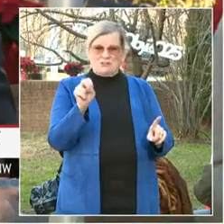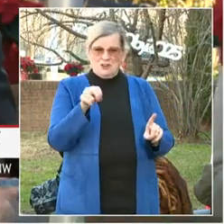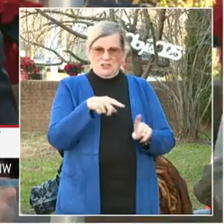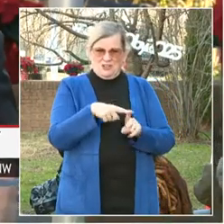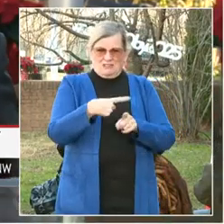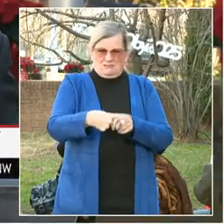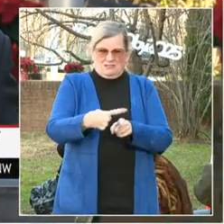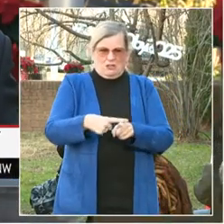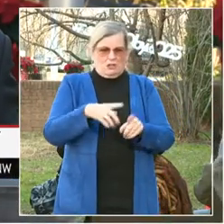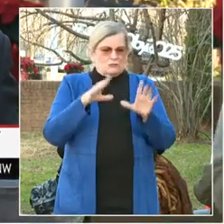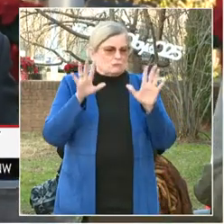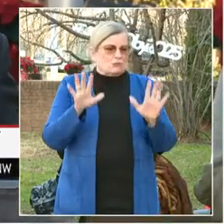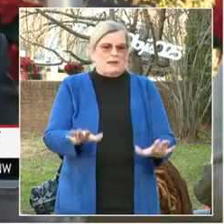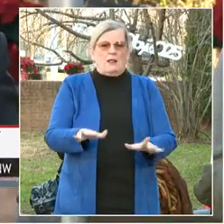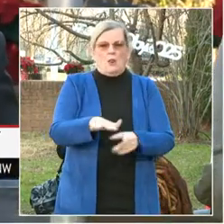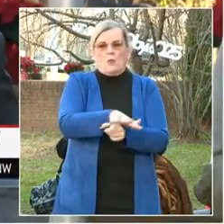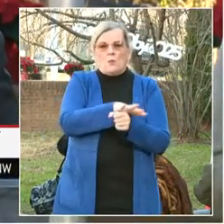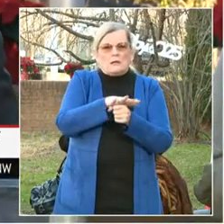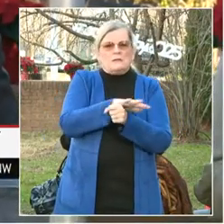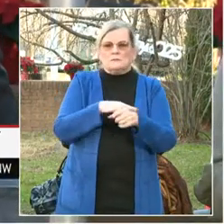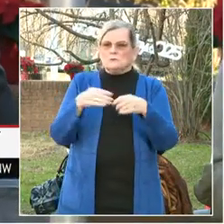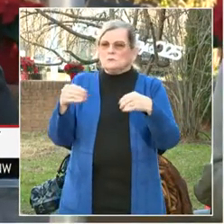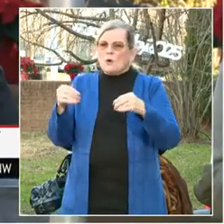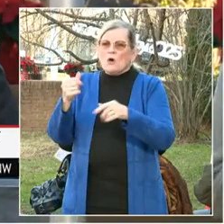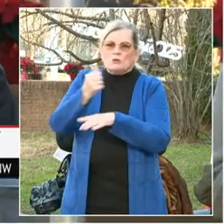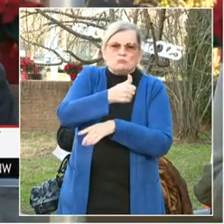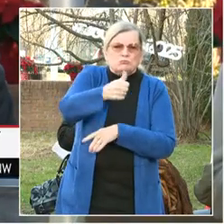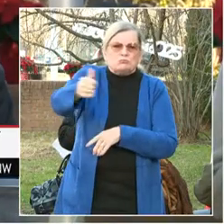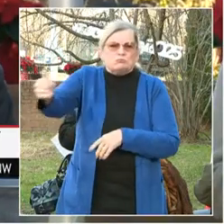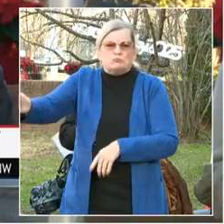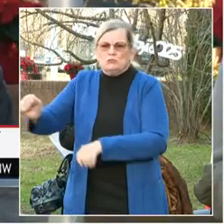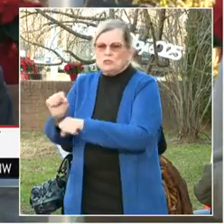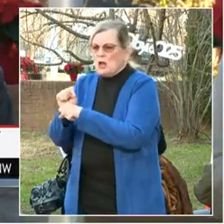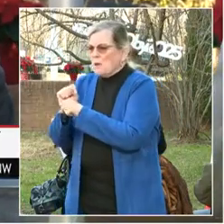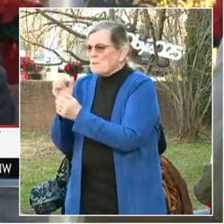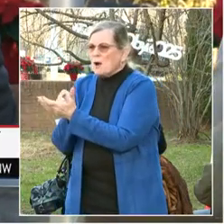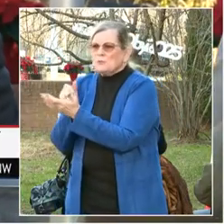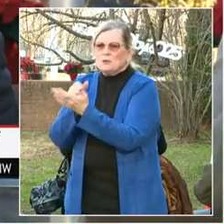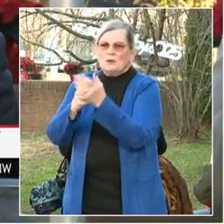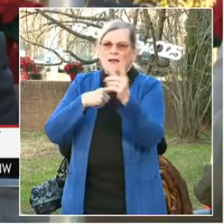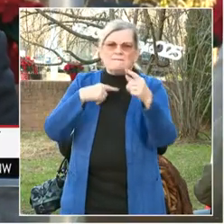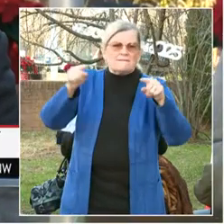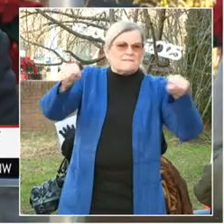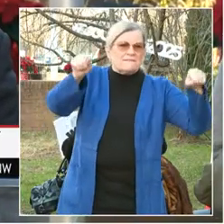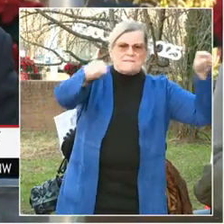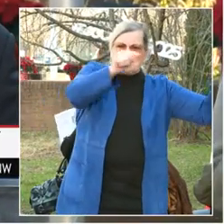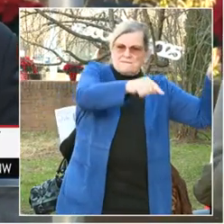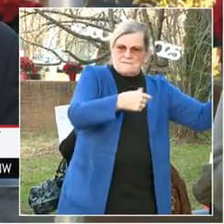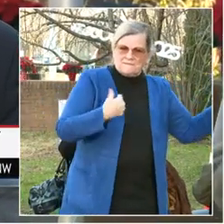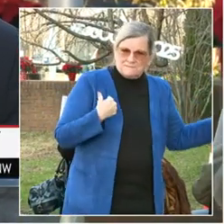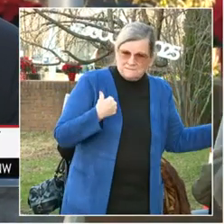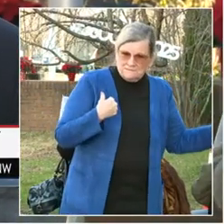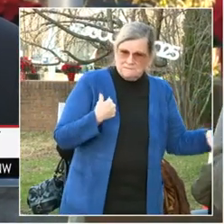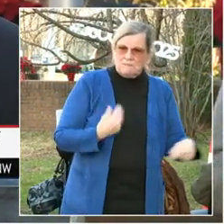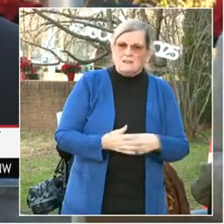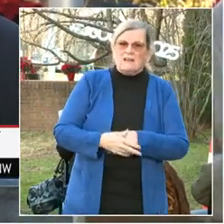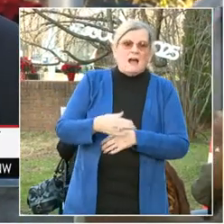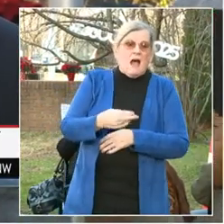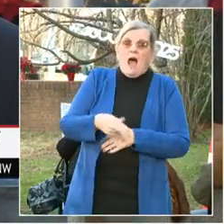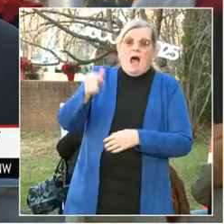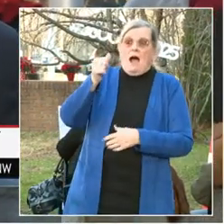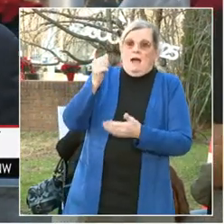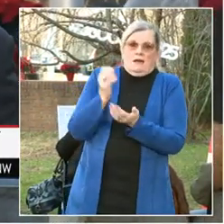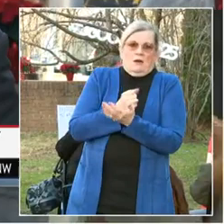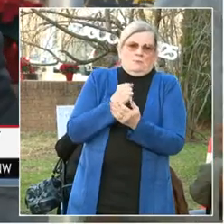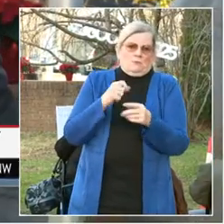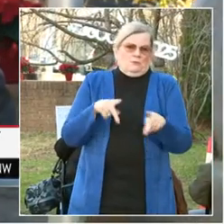jobs around here. You have great community amenities, which Rich is going to make sure are even greater when they're redesigned. So this is a high opportunity area. So